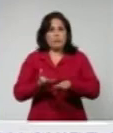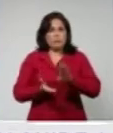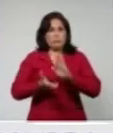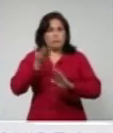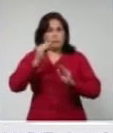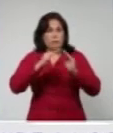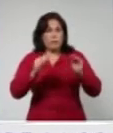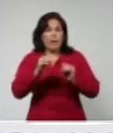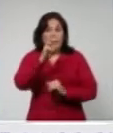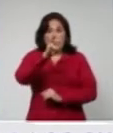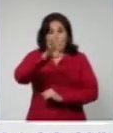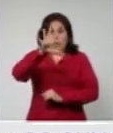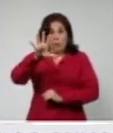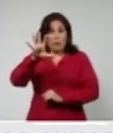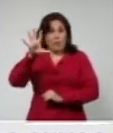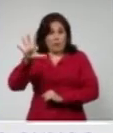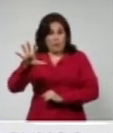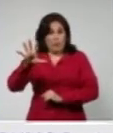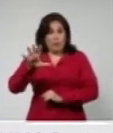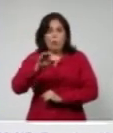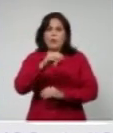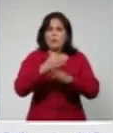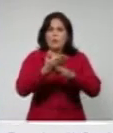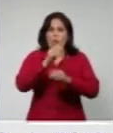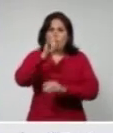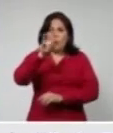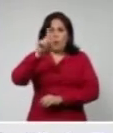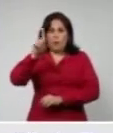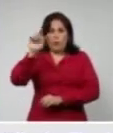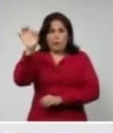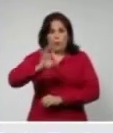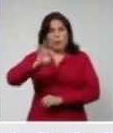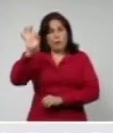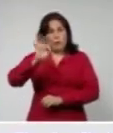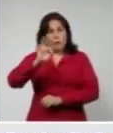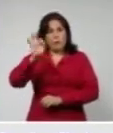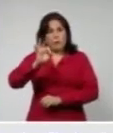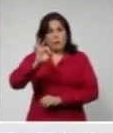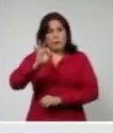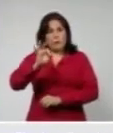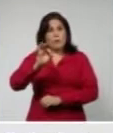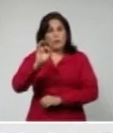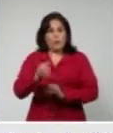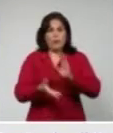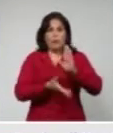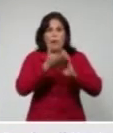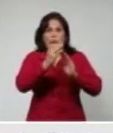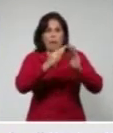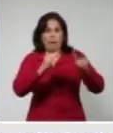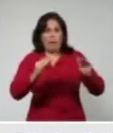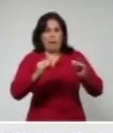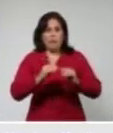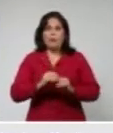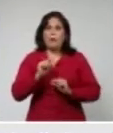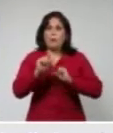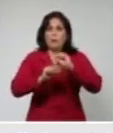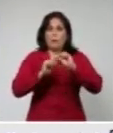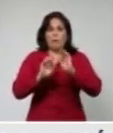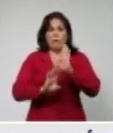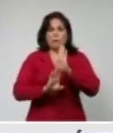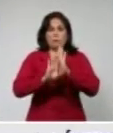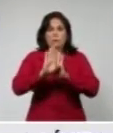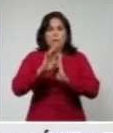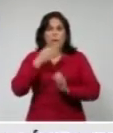355, or 91%, have been discharged from hospital and made a